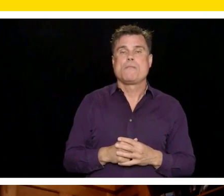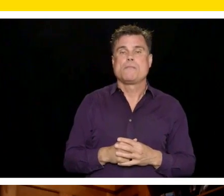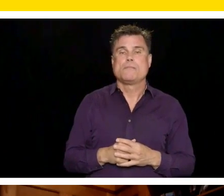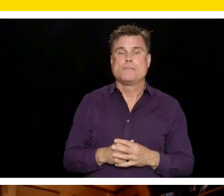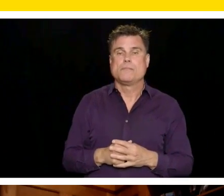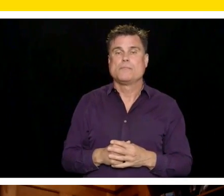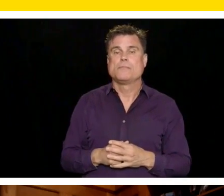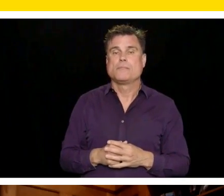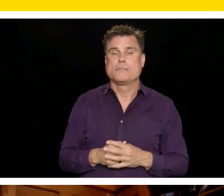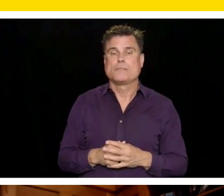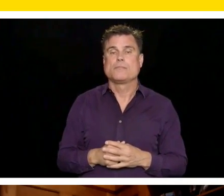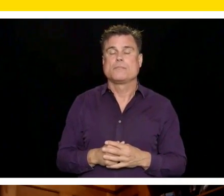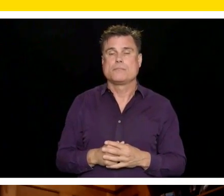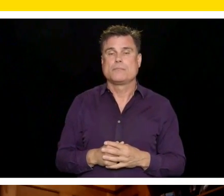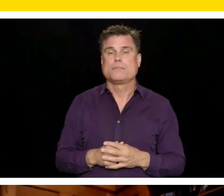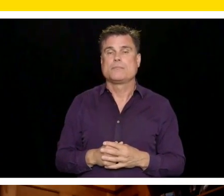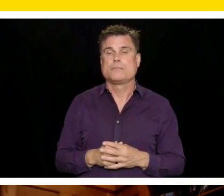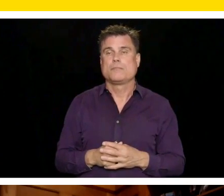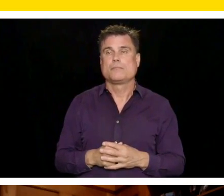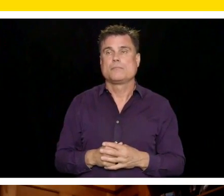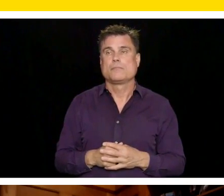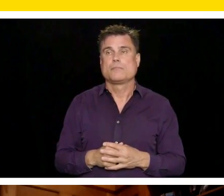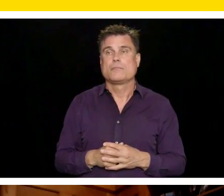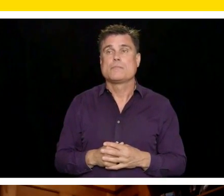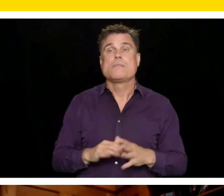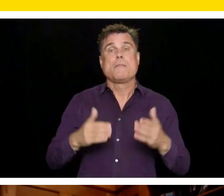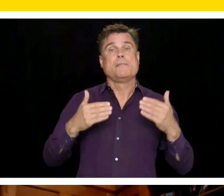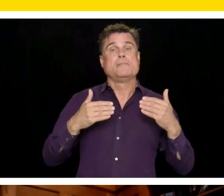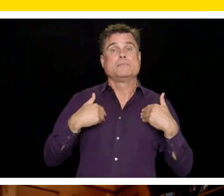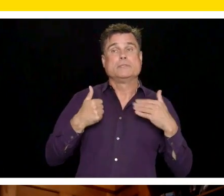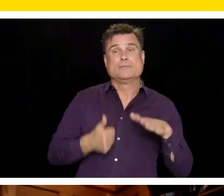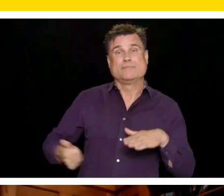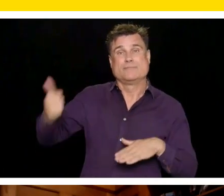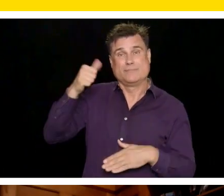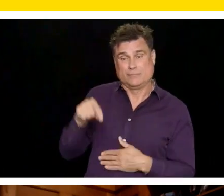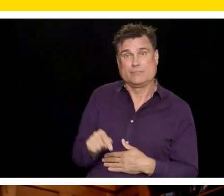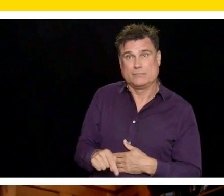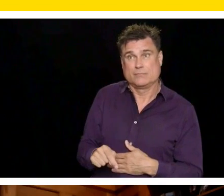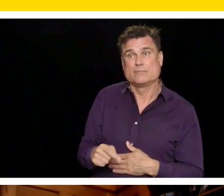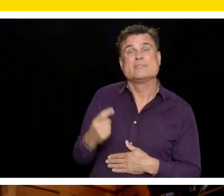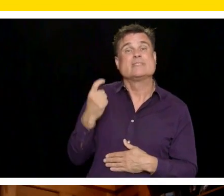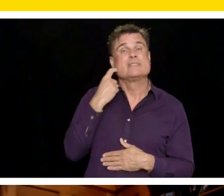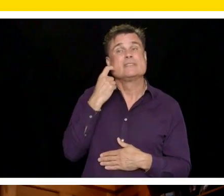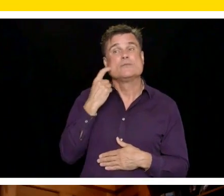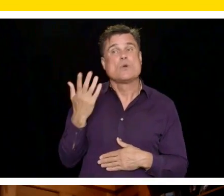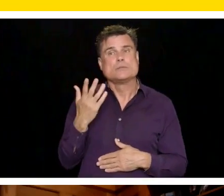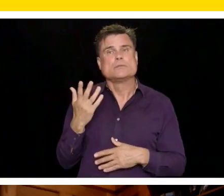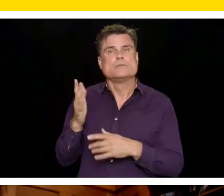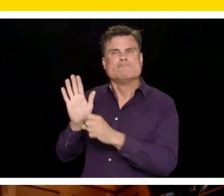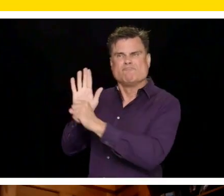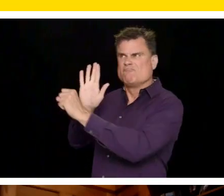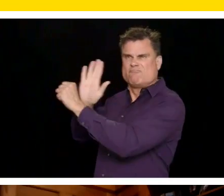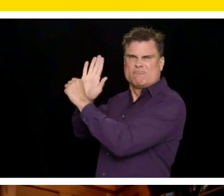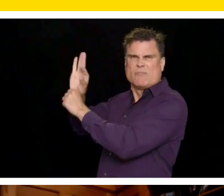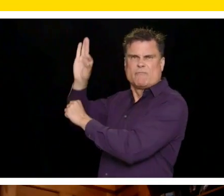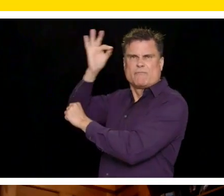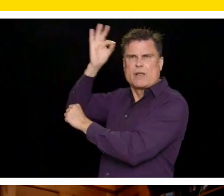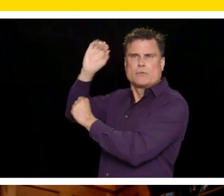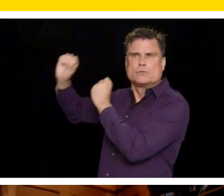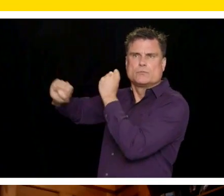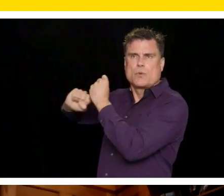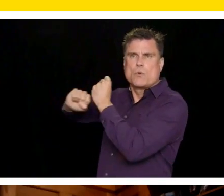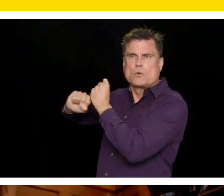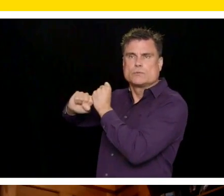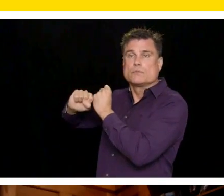too, about advocacy, Small Business BC is also advocating on your behalf to both governments. But we always encourage you as